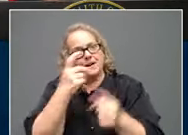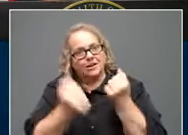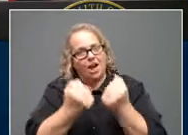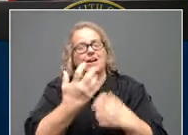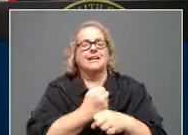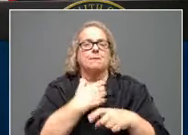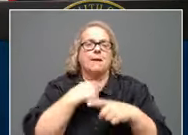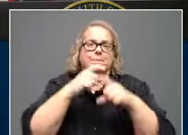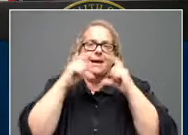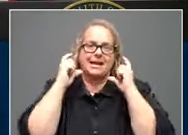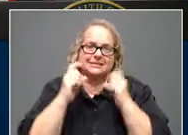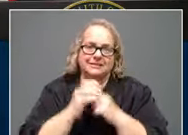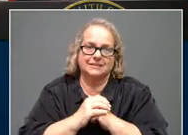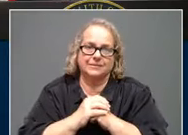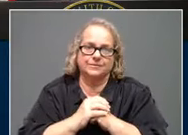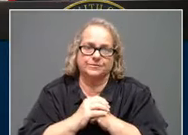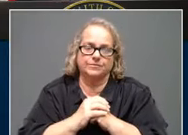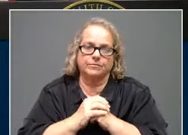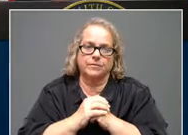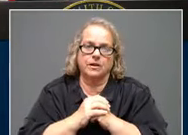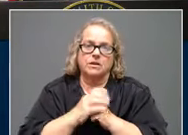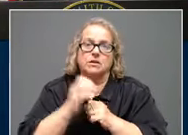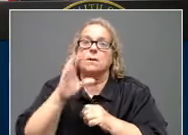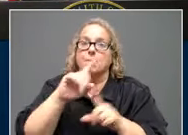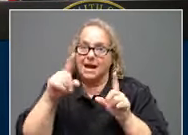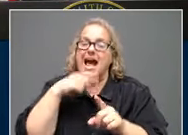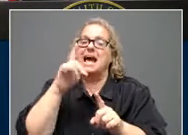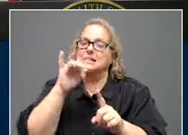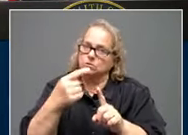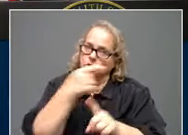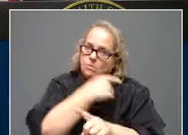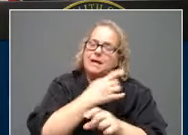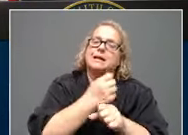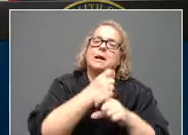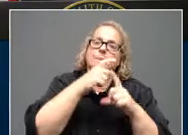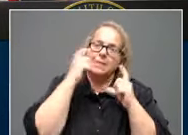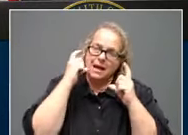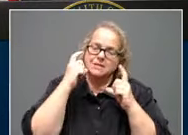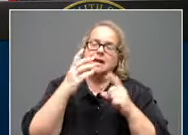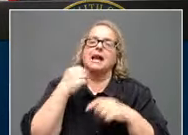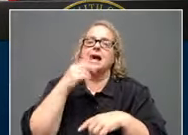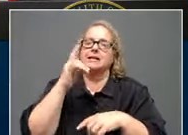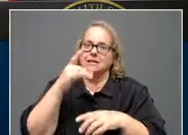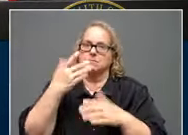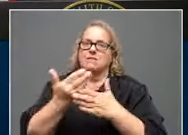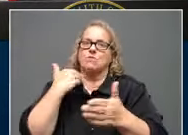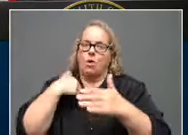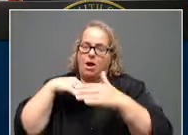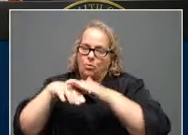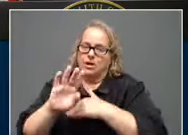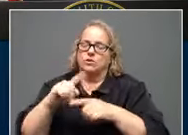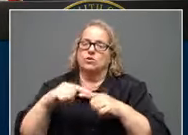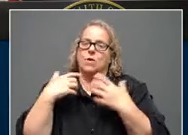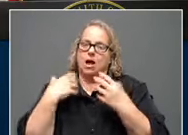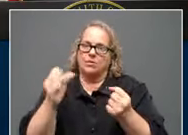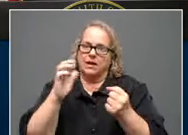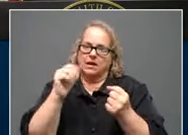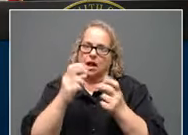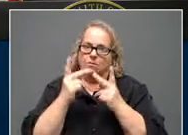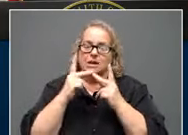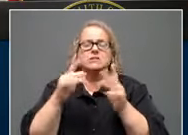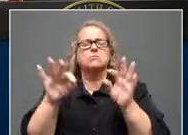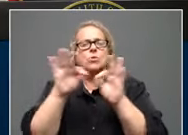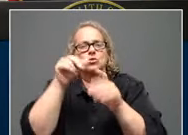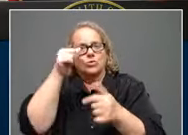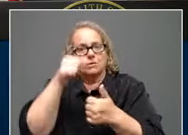mask. But I did go back to my car, and I did get my mask, and I think that's an important thing to remember. I, too,